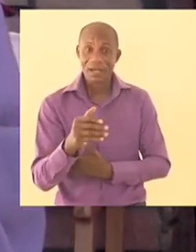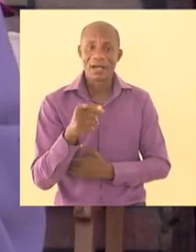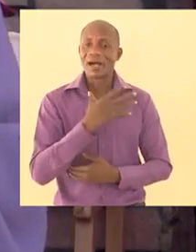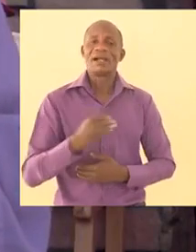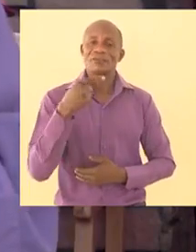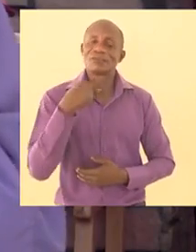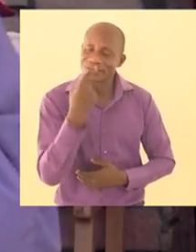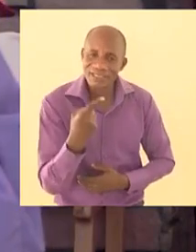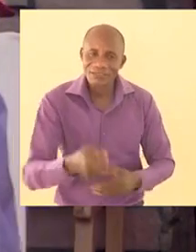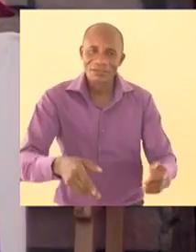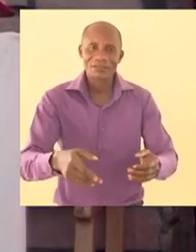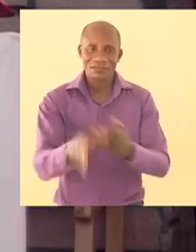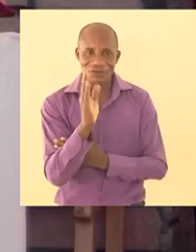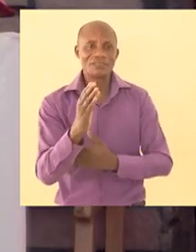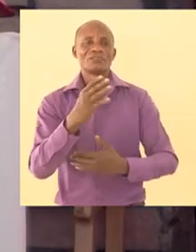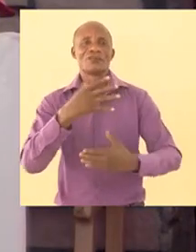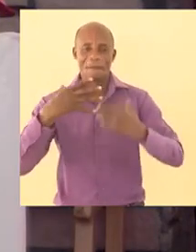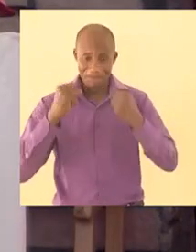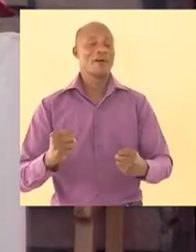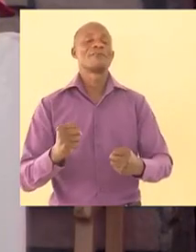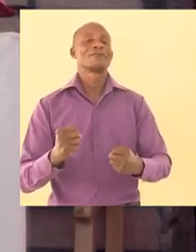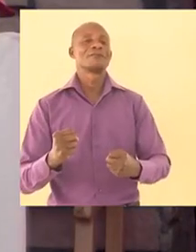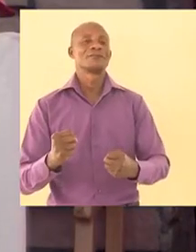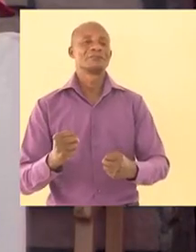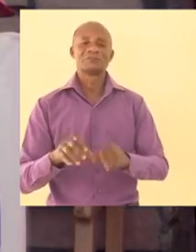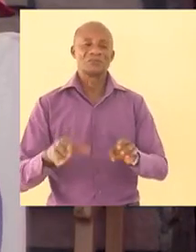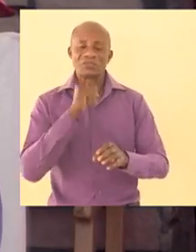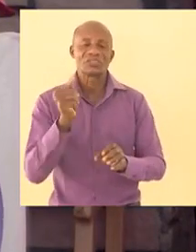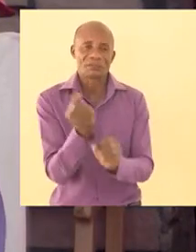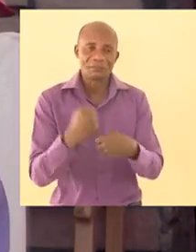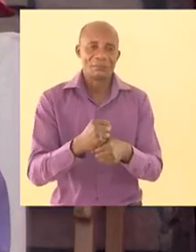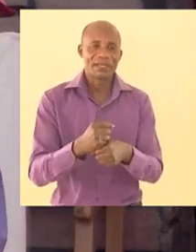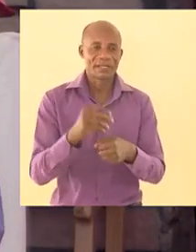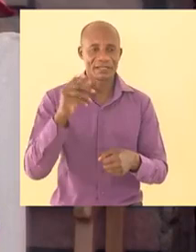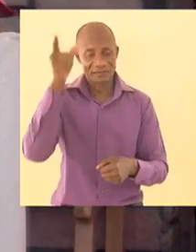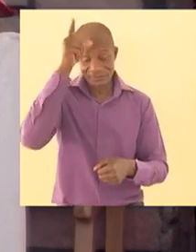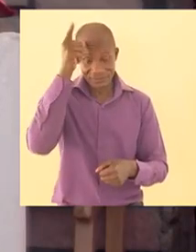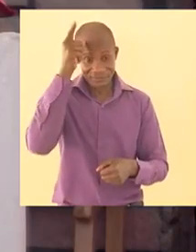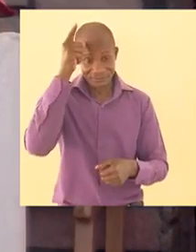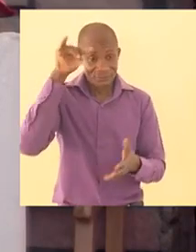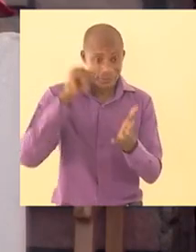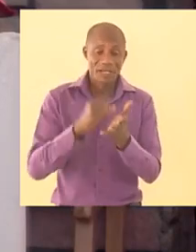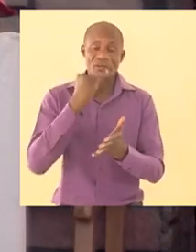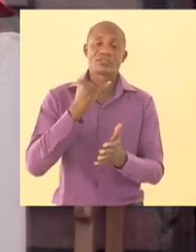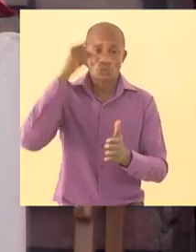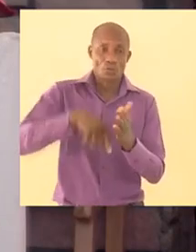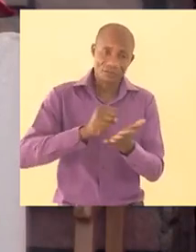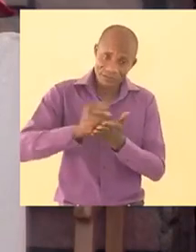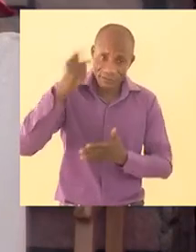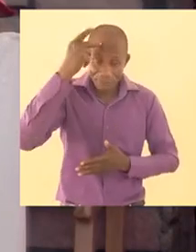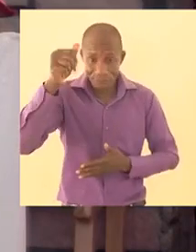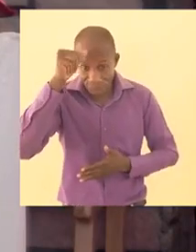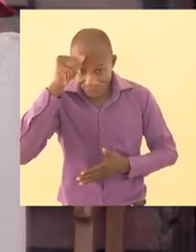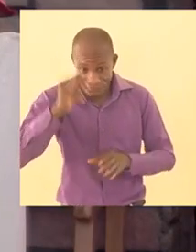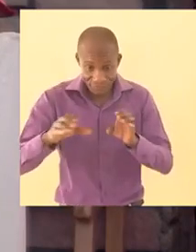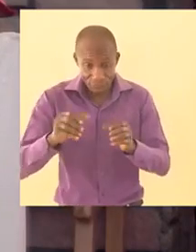powerful. It doesn't make human logic. It doesn't make sense. But that is what St. Paul deals with in 1 Corinthians